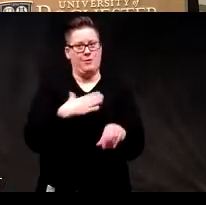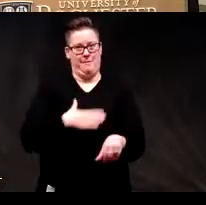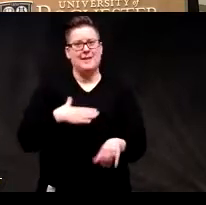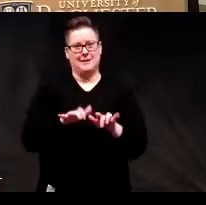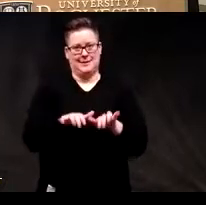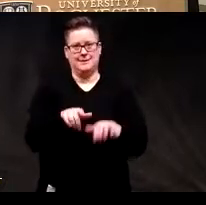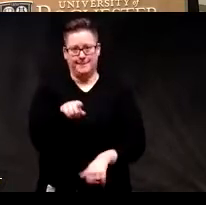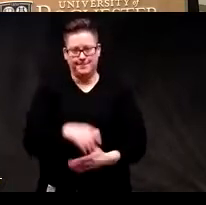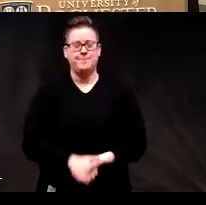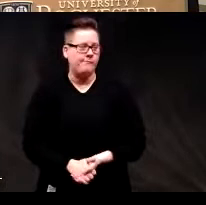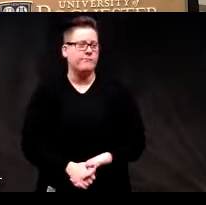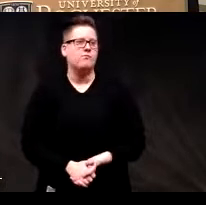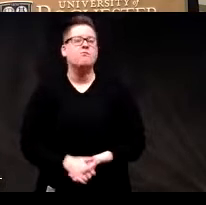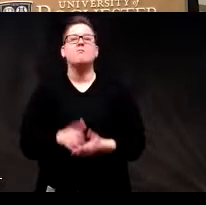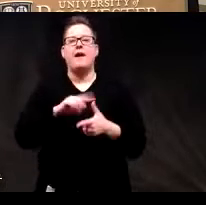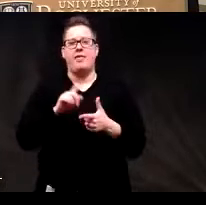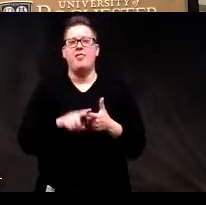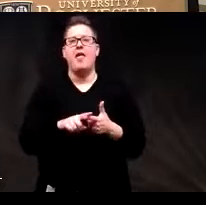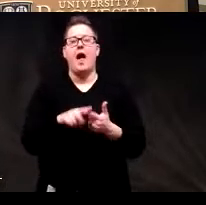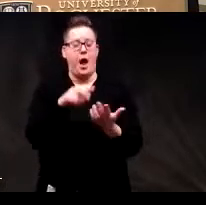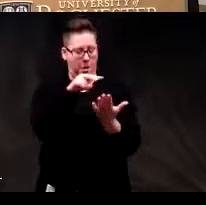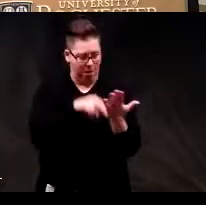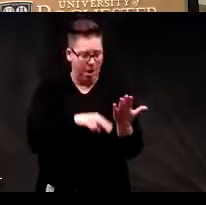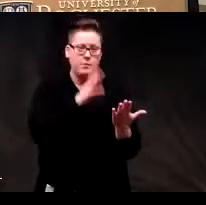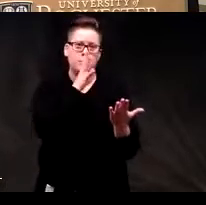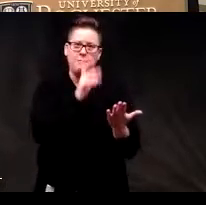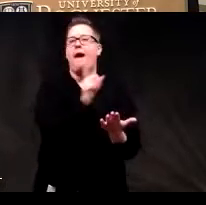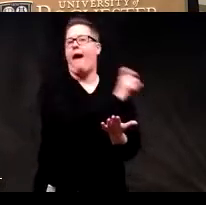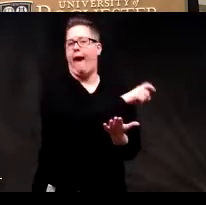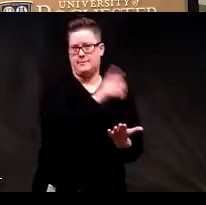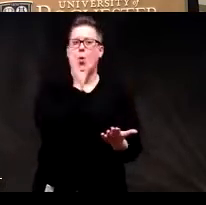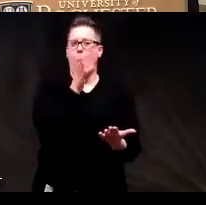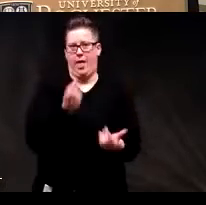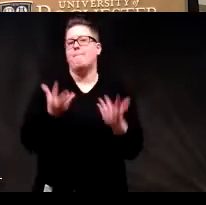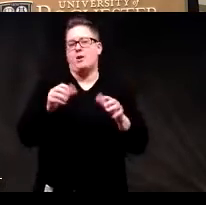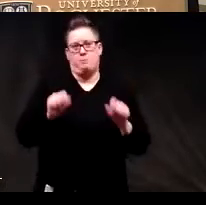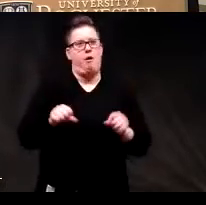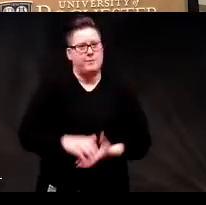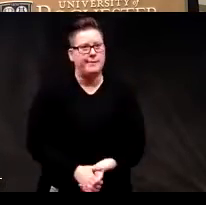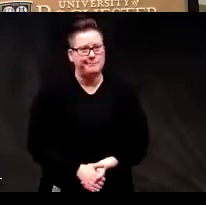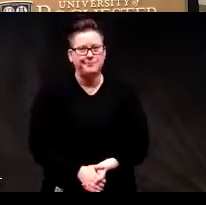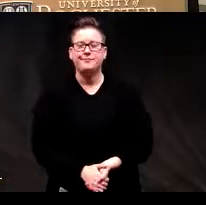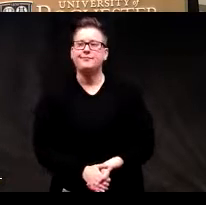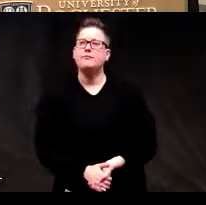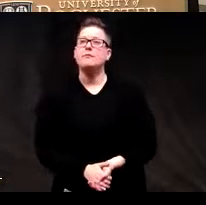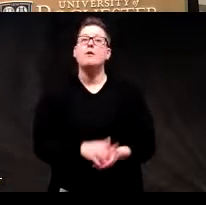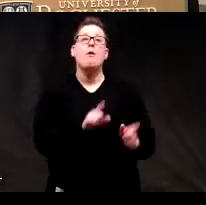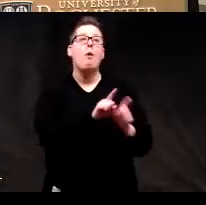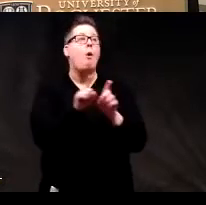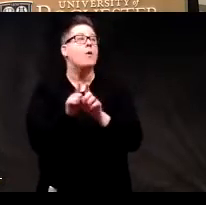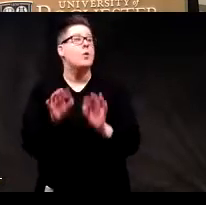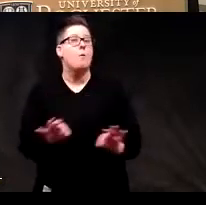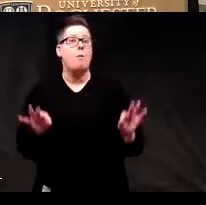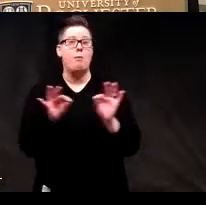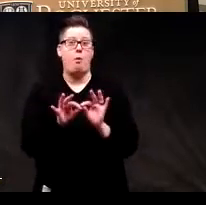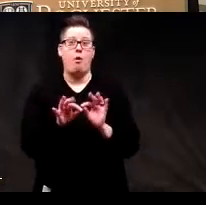box. And I will then read out to our speaker as many as possible. Also, it's